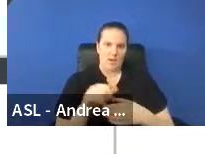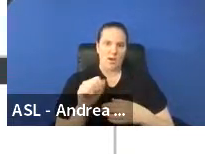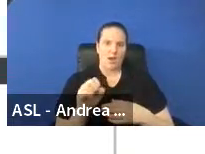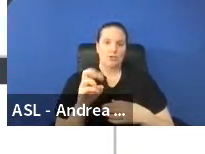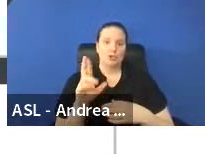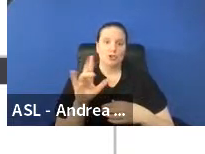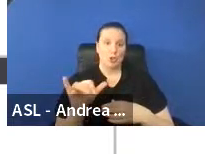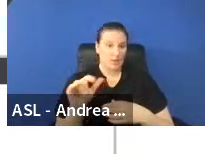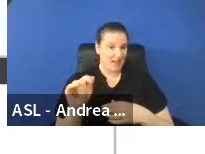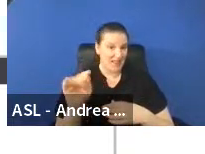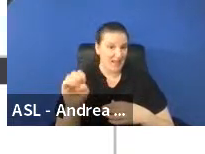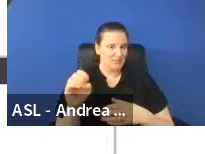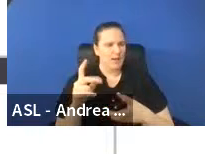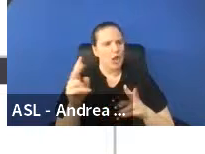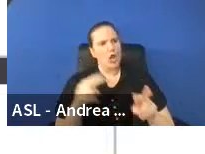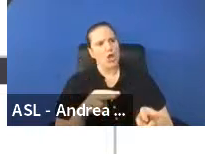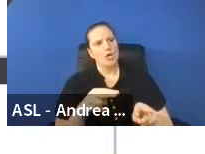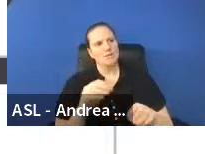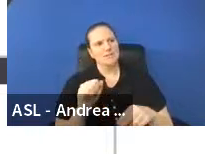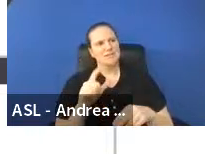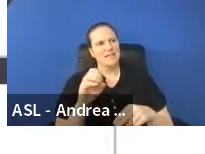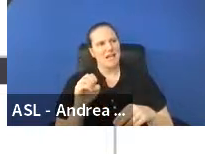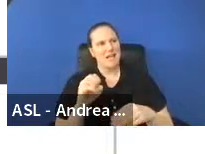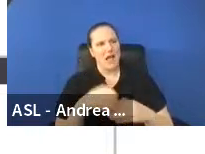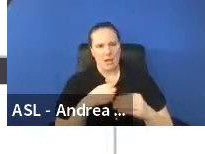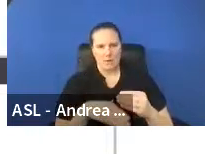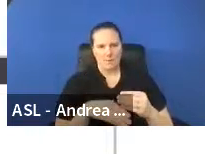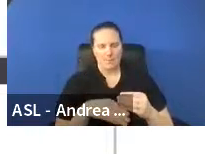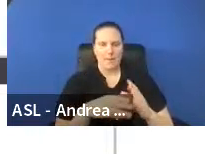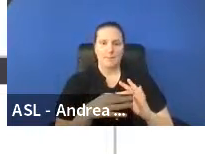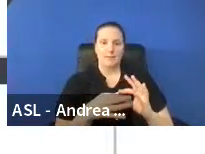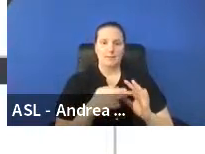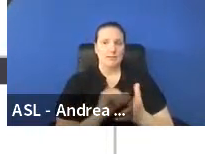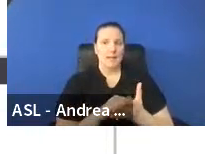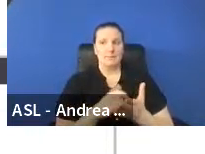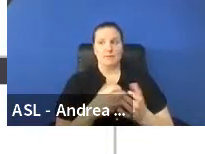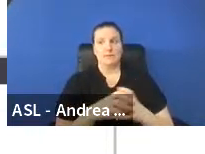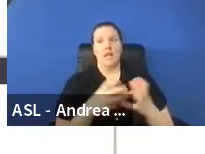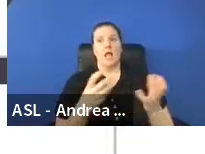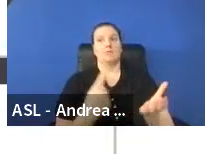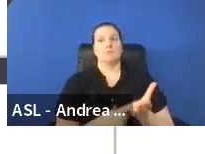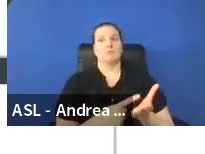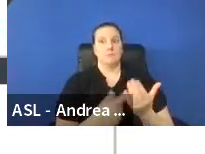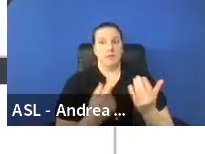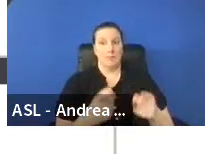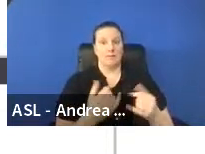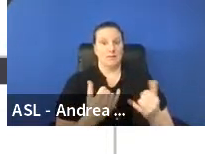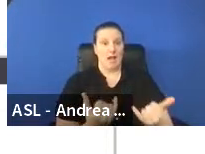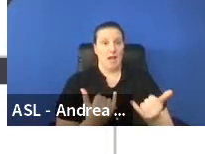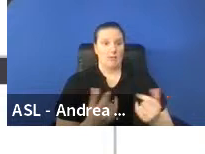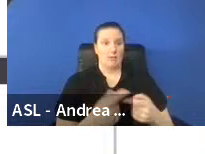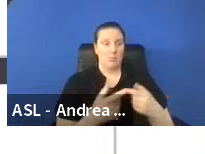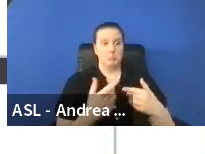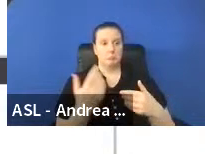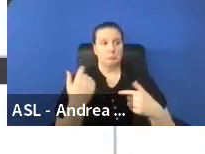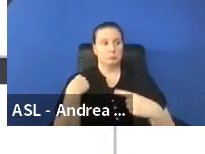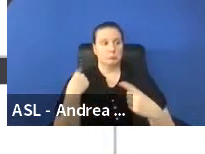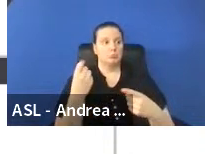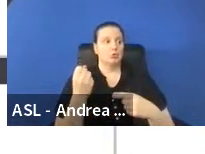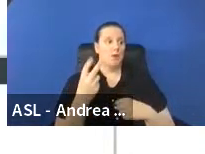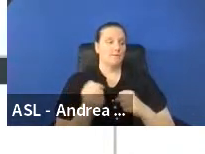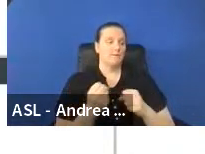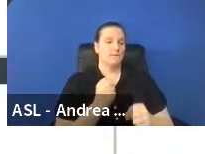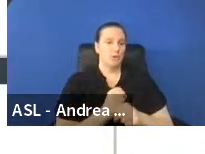a look at the scale and outcome. I mention this because a lot of discussions have happened not only now, but actually over the last dozen